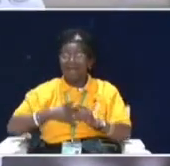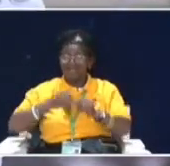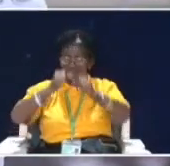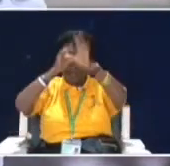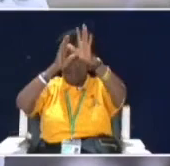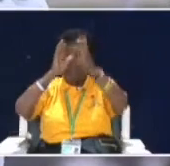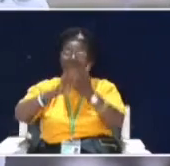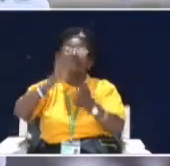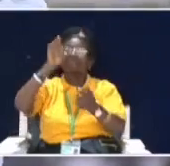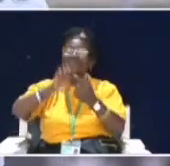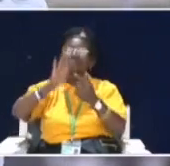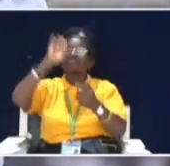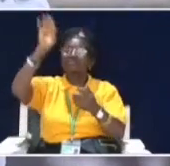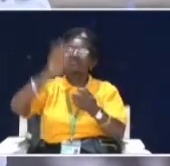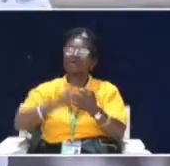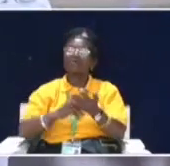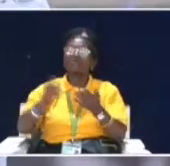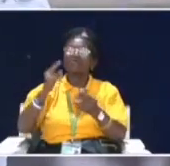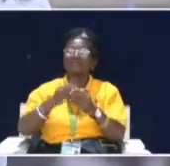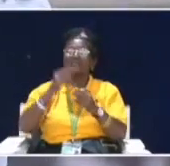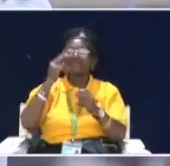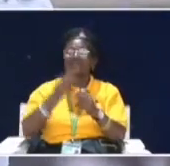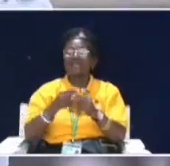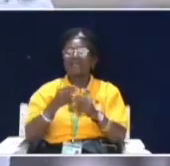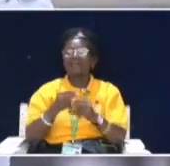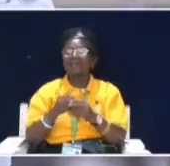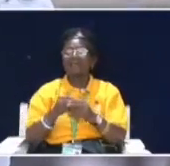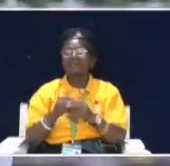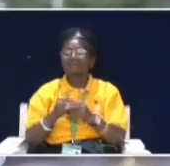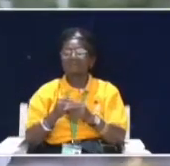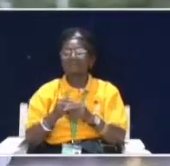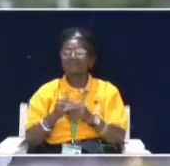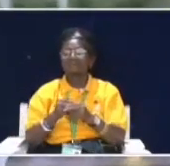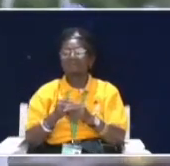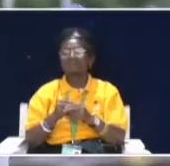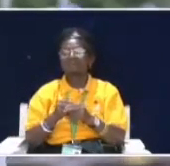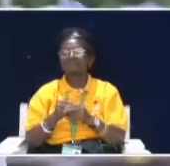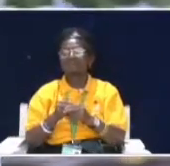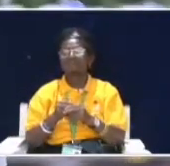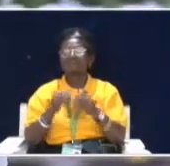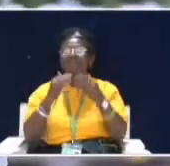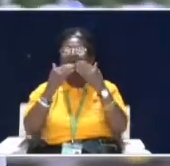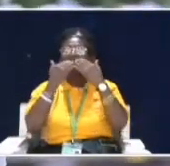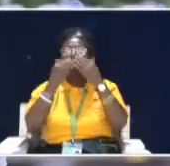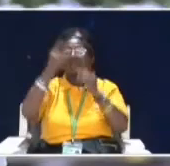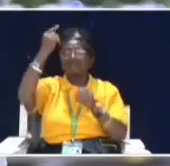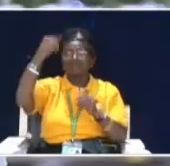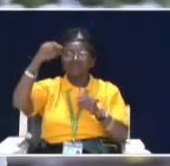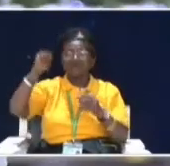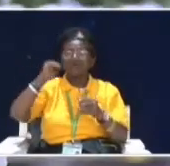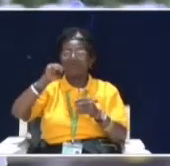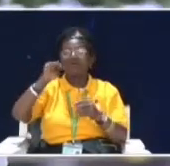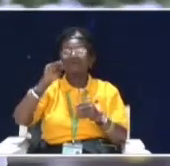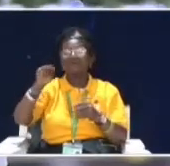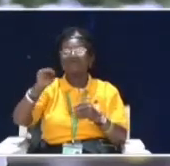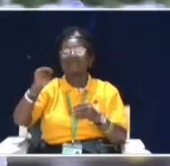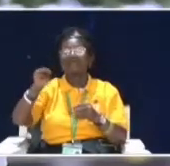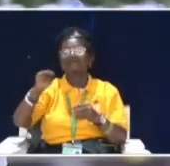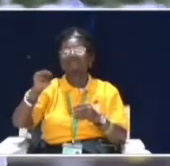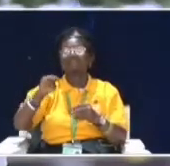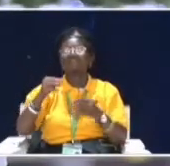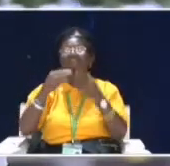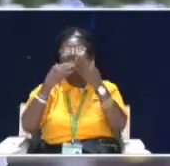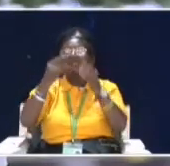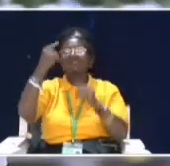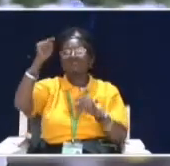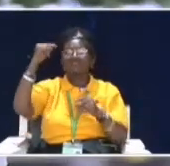Glory be to your name. Ogo ni foruko re. Thank you for Monday. Adupe fun ojo Monday. Thank